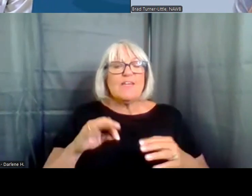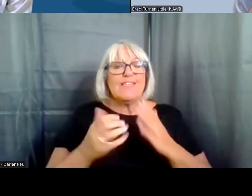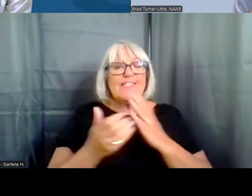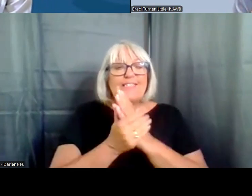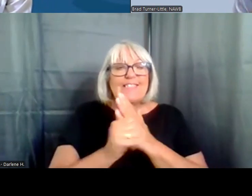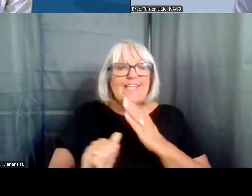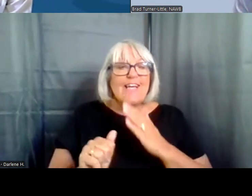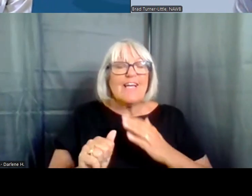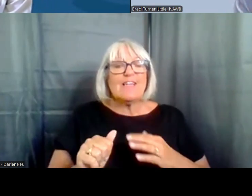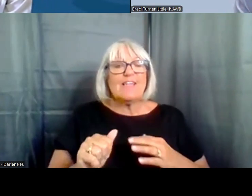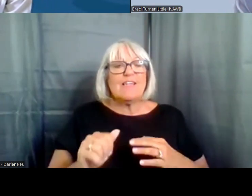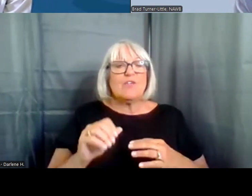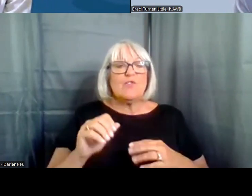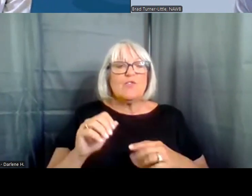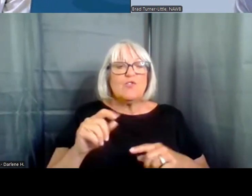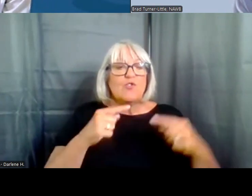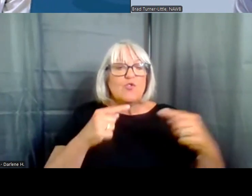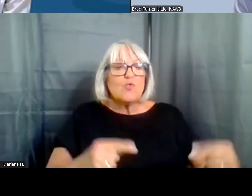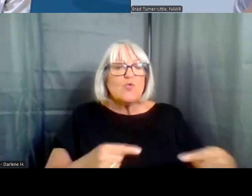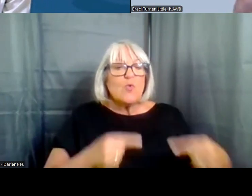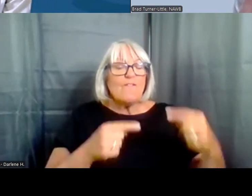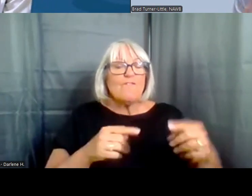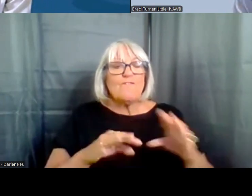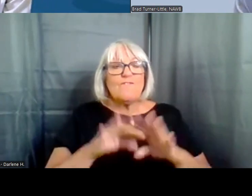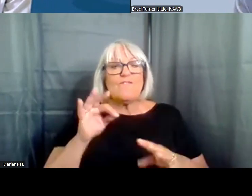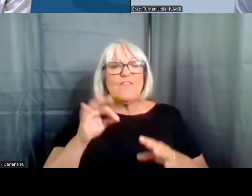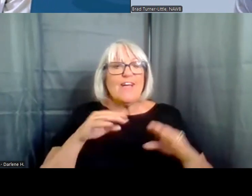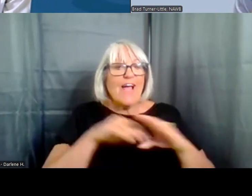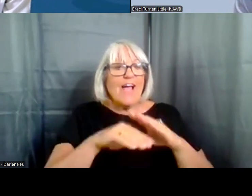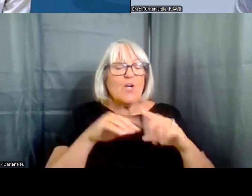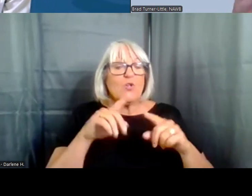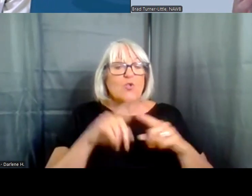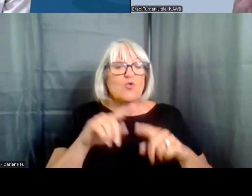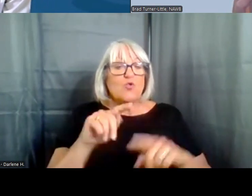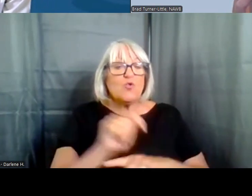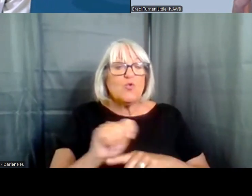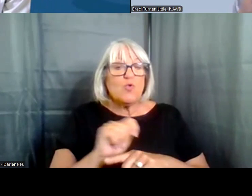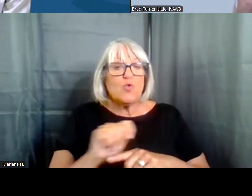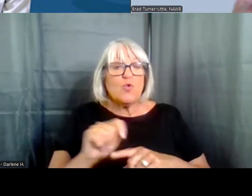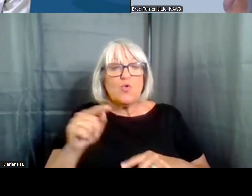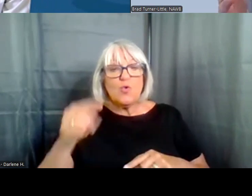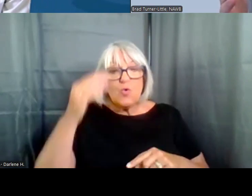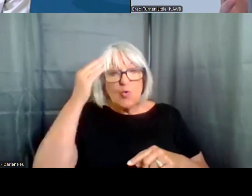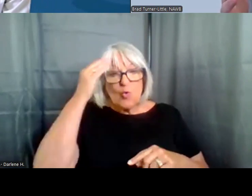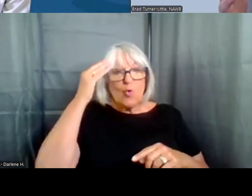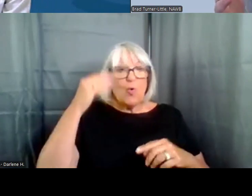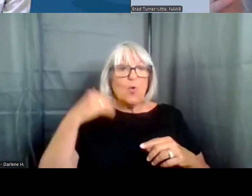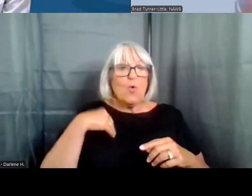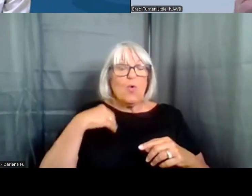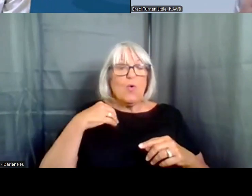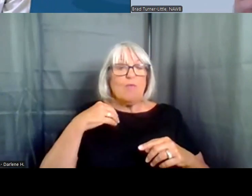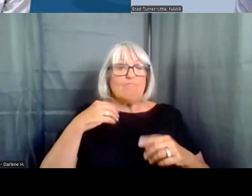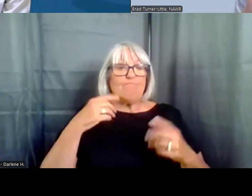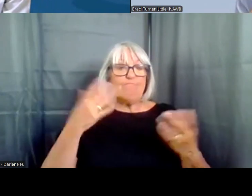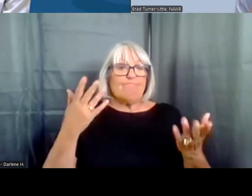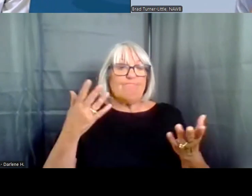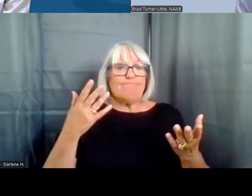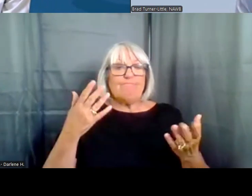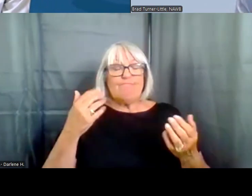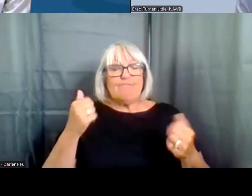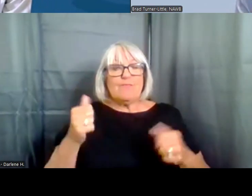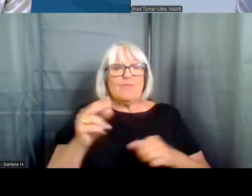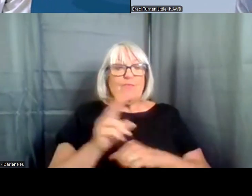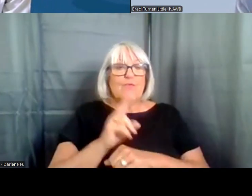able to leverage that sort of, quite candidly, their incorporation status to create access and create an ability to braid more types